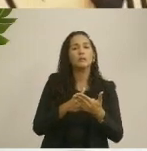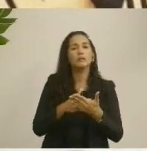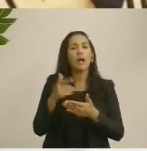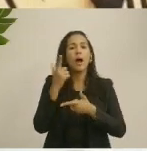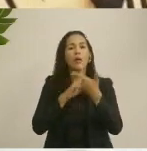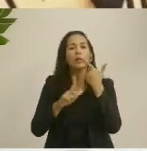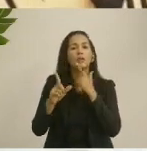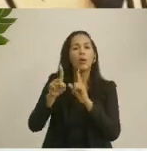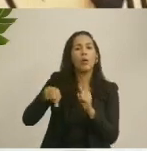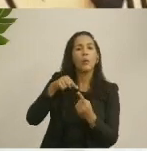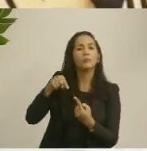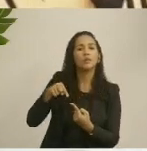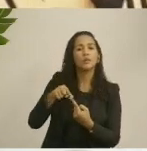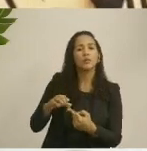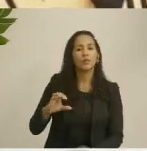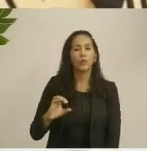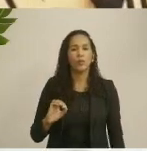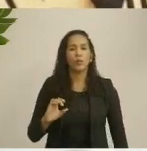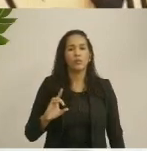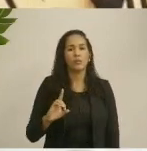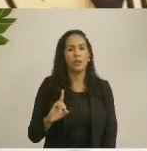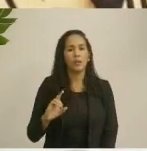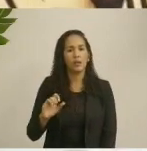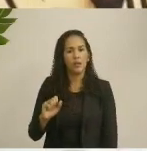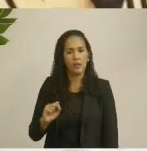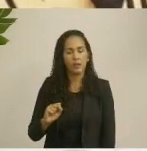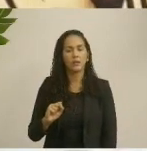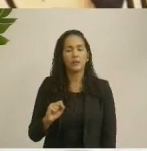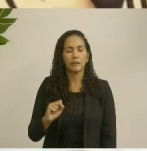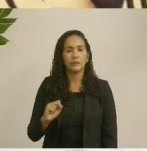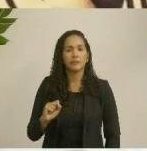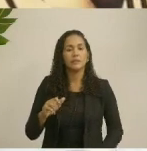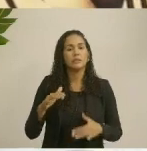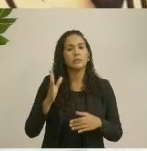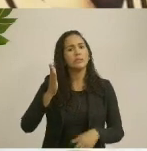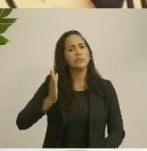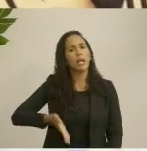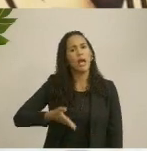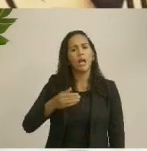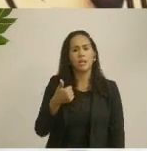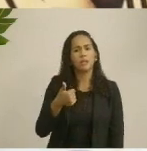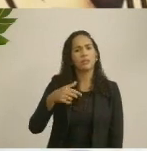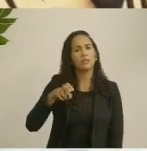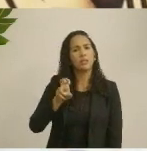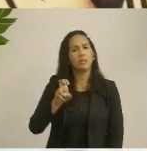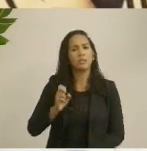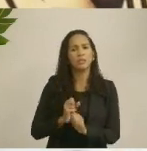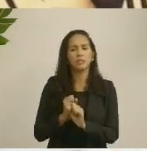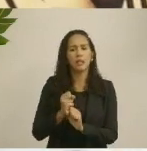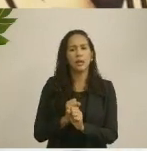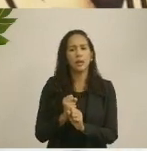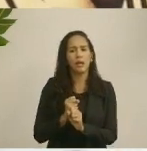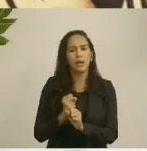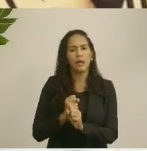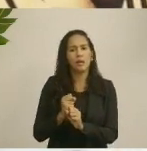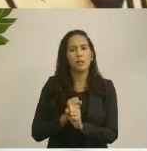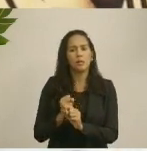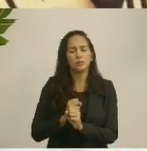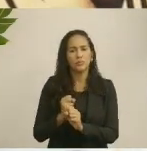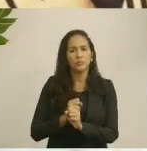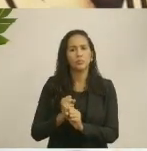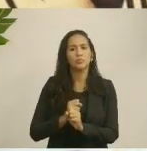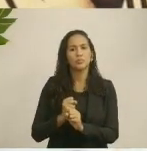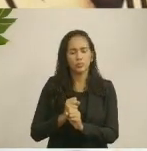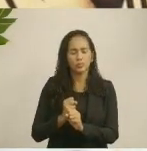the 15-year period, not all is well. We need to be even more innovative. We need to be